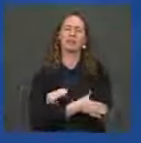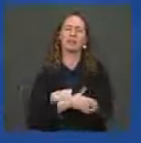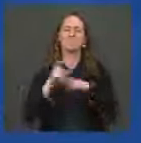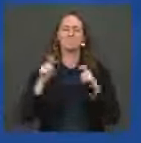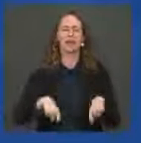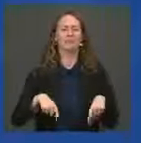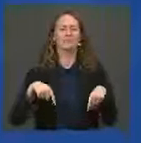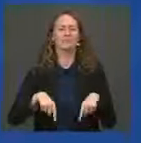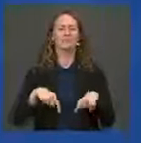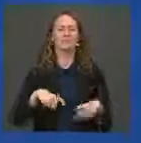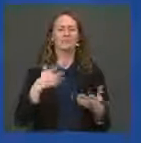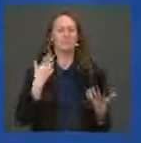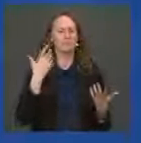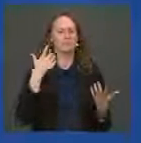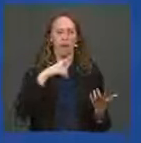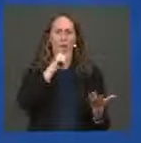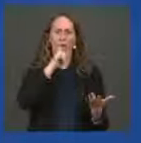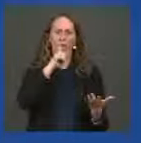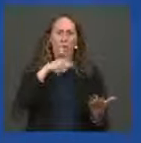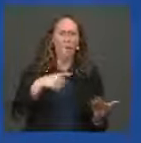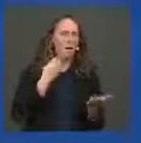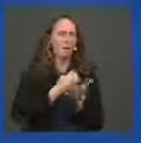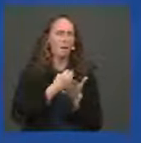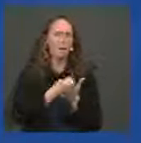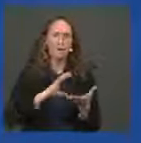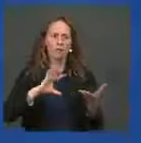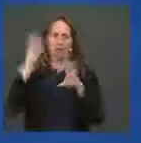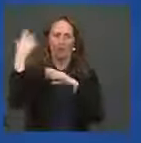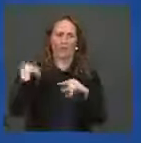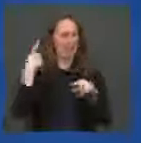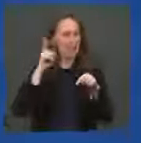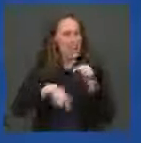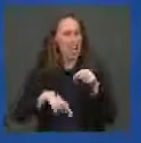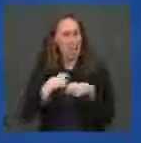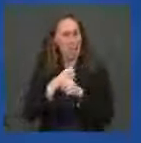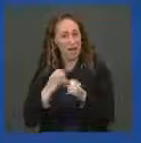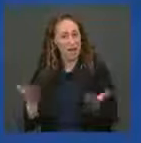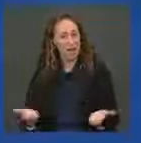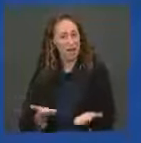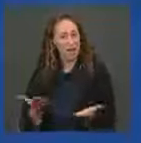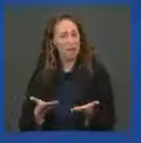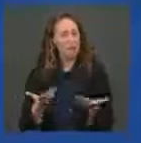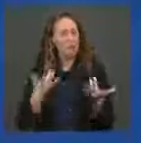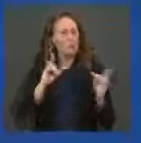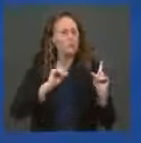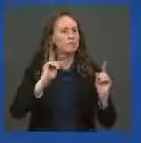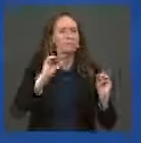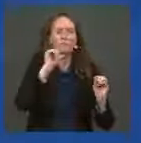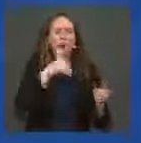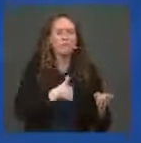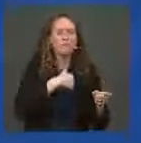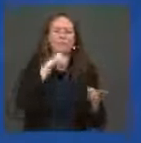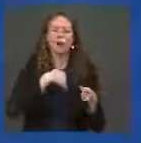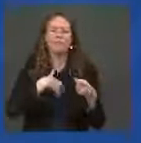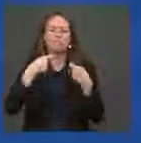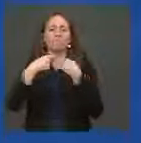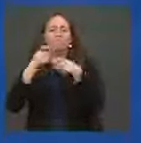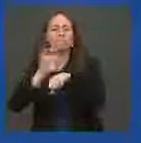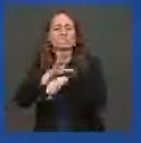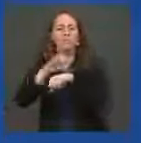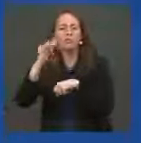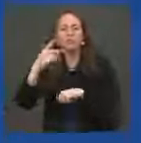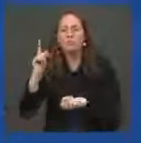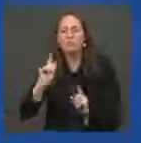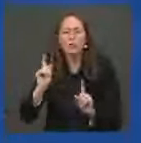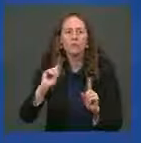economy be unable to make critical products we need because we don't have access to materials to make that product. Never again should